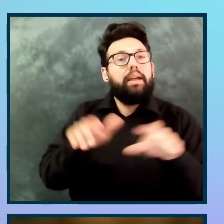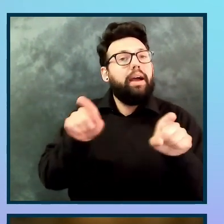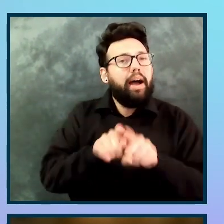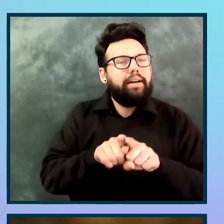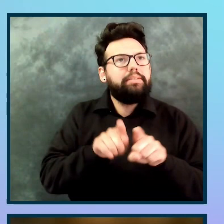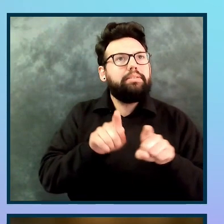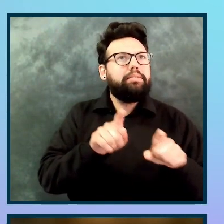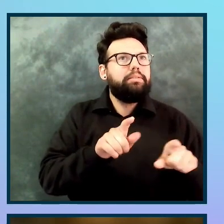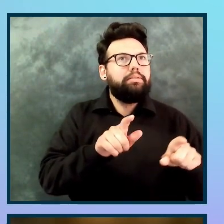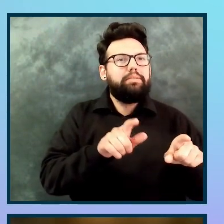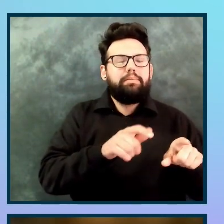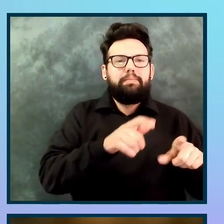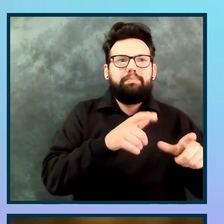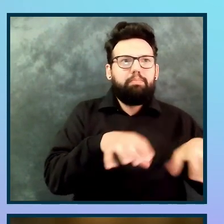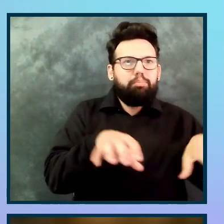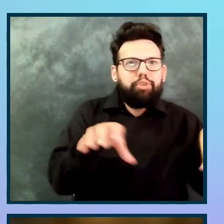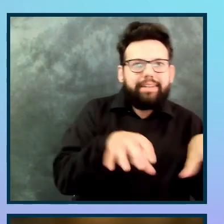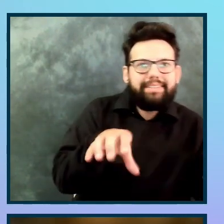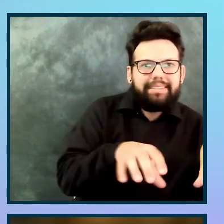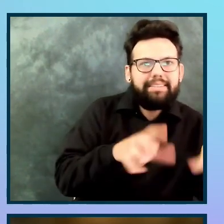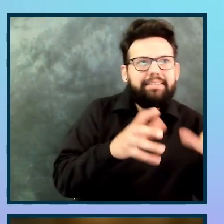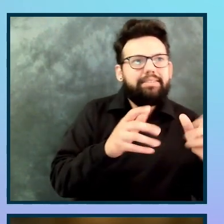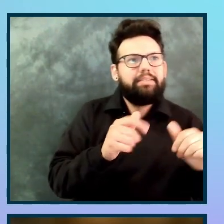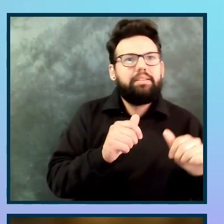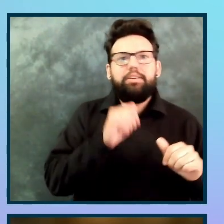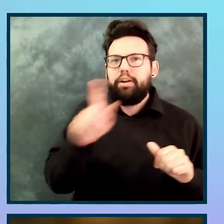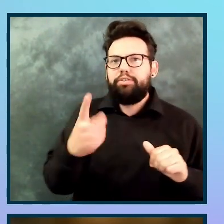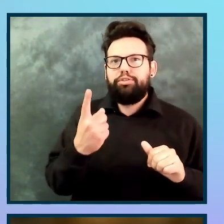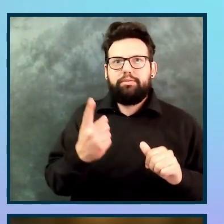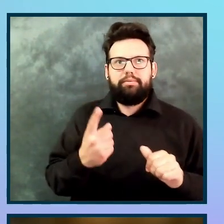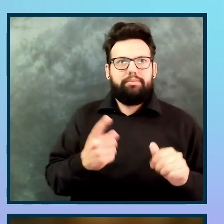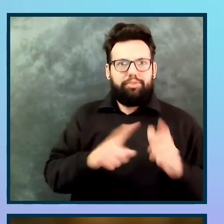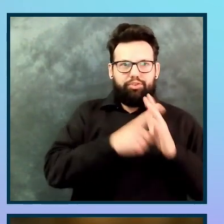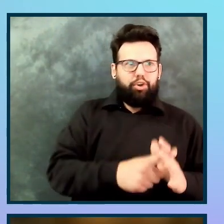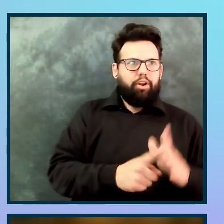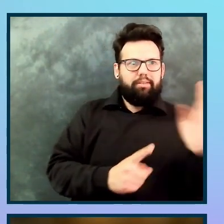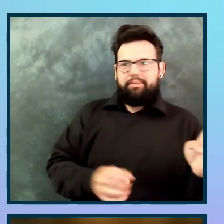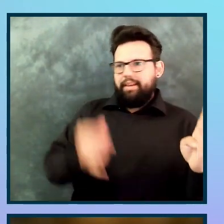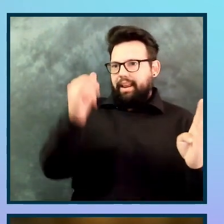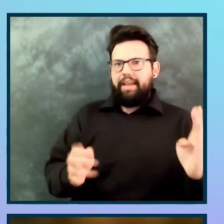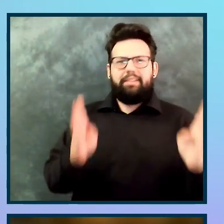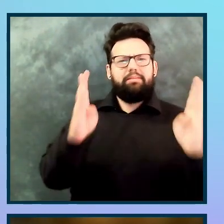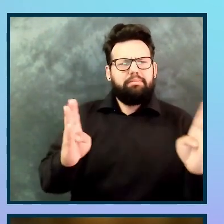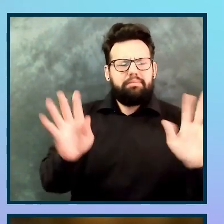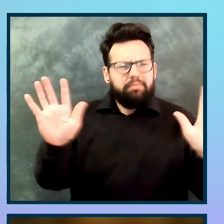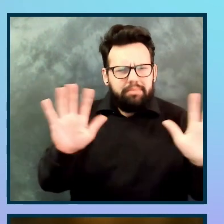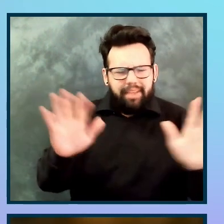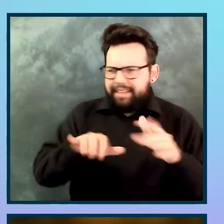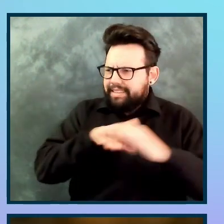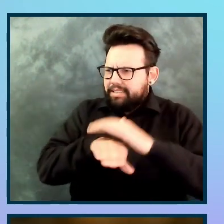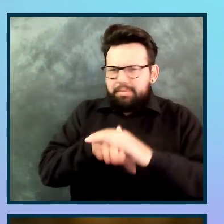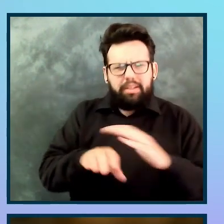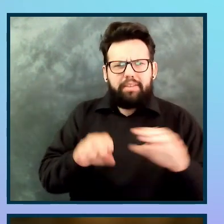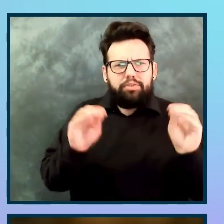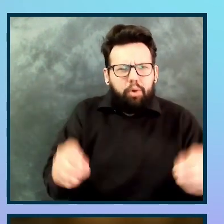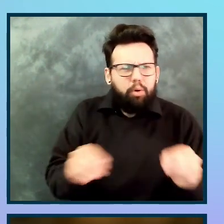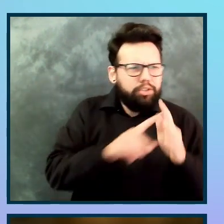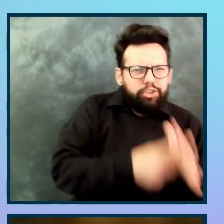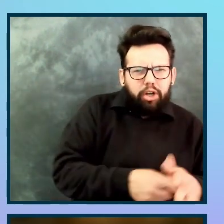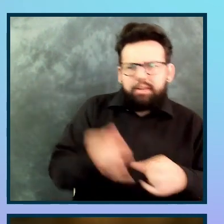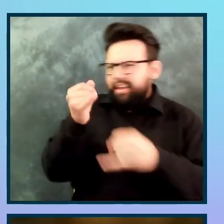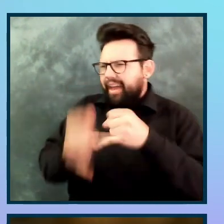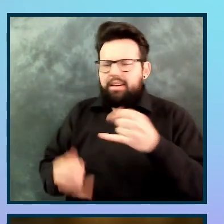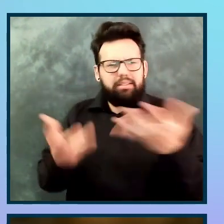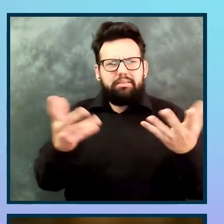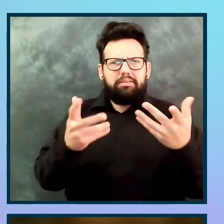just a project that we are trying to start and finish. Accessibility has no beginning and end, really. It's an ongoing,